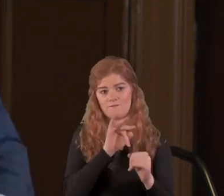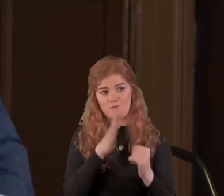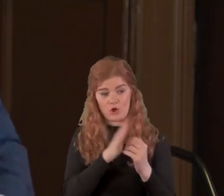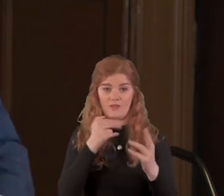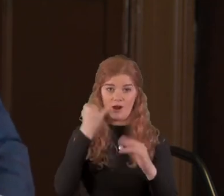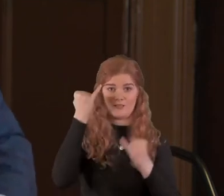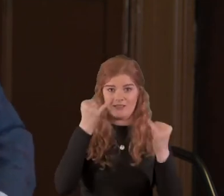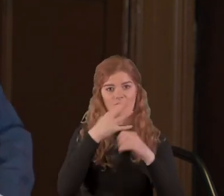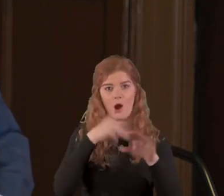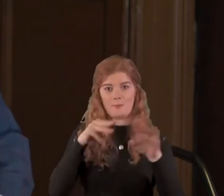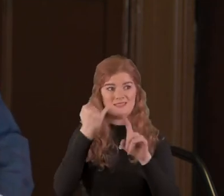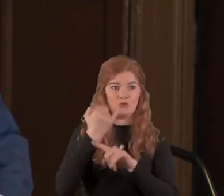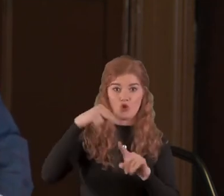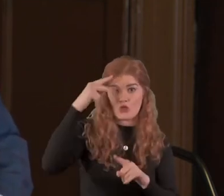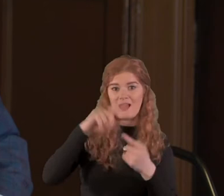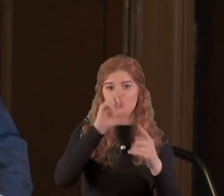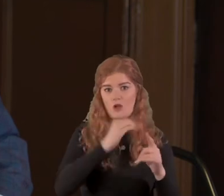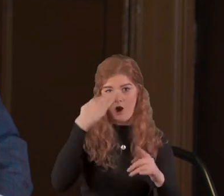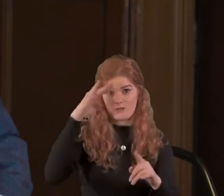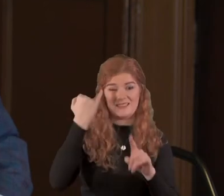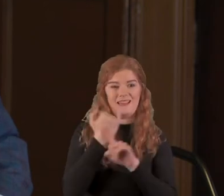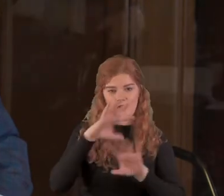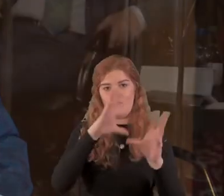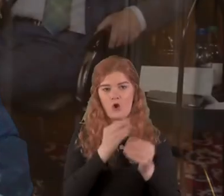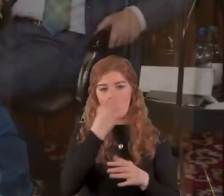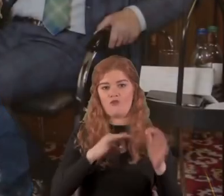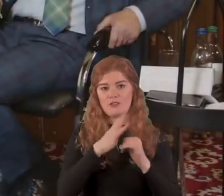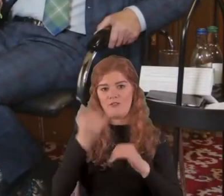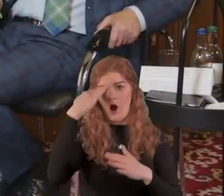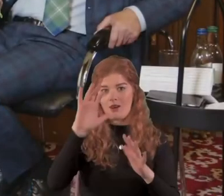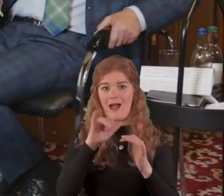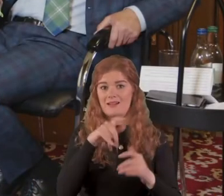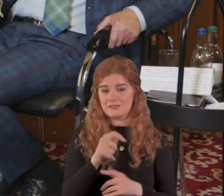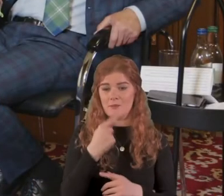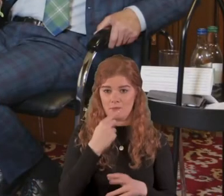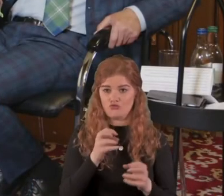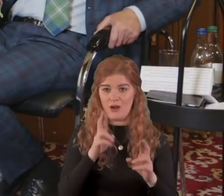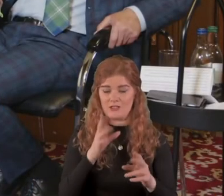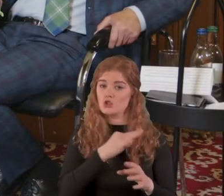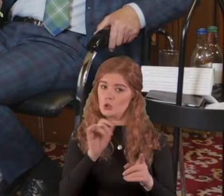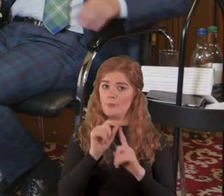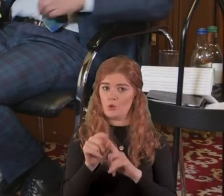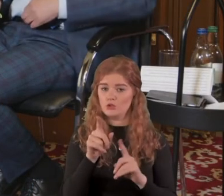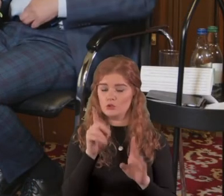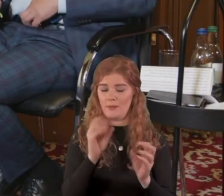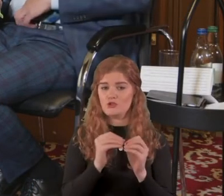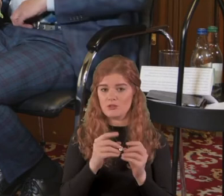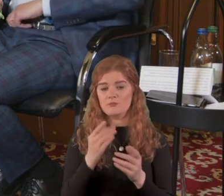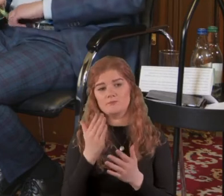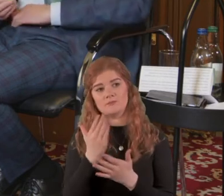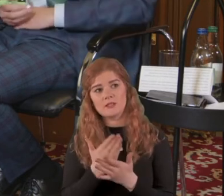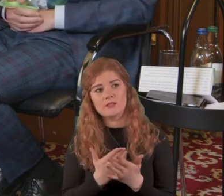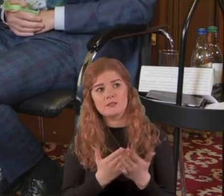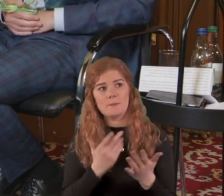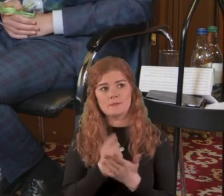of Northern and Southern Ireland contained in the Government of Ireland Act. Though again, of course, it's a good point you raise, and there is a tendency,